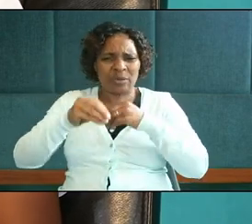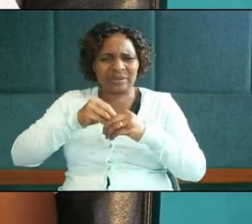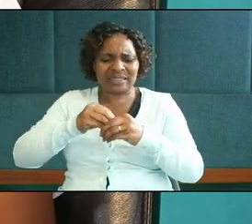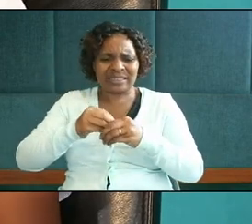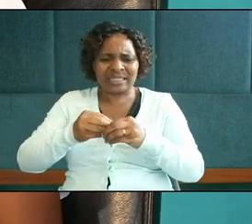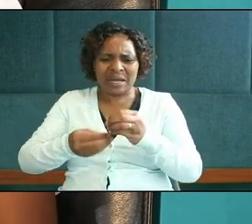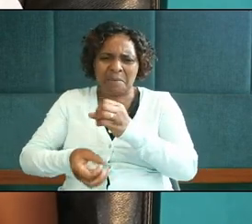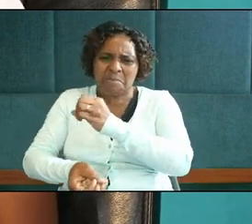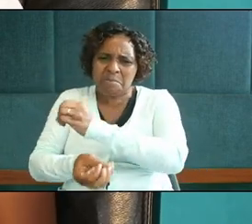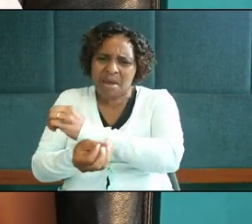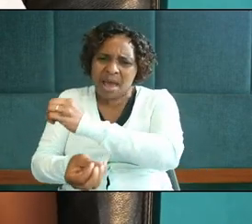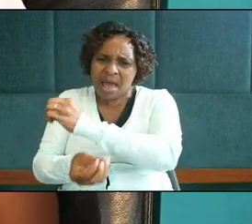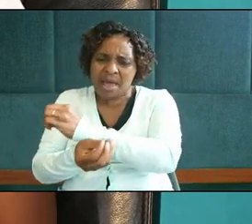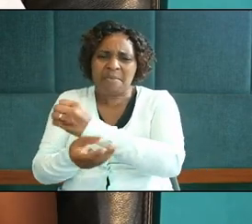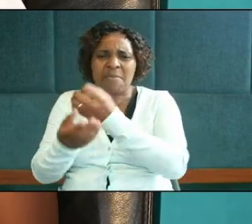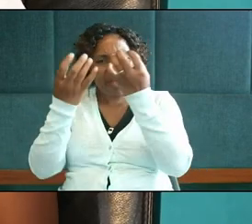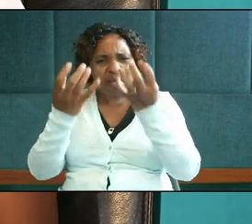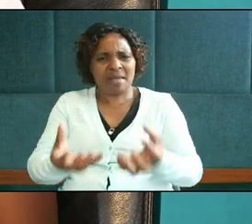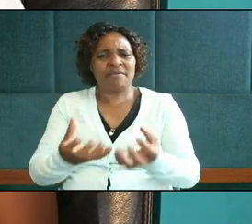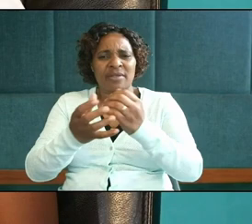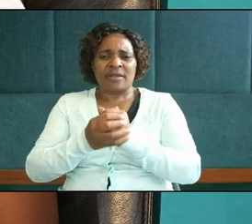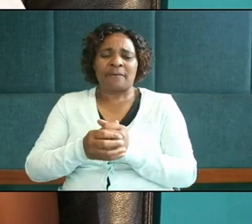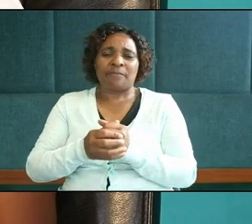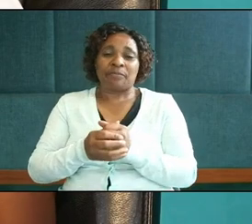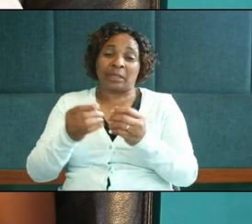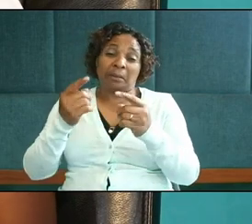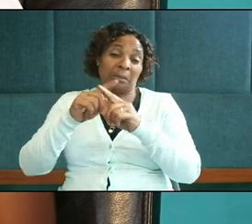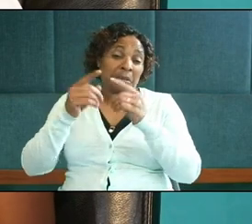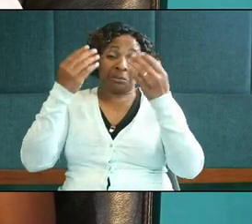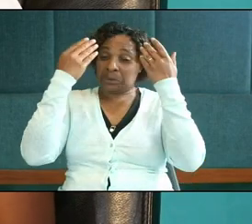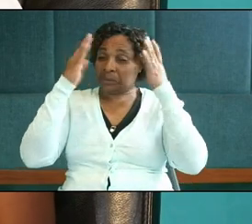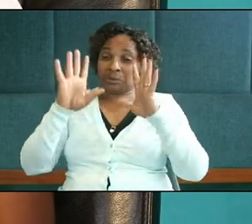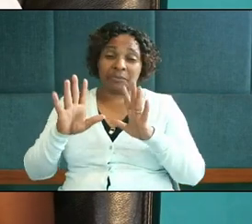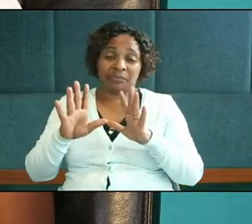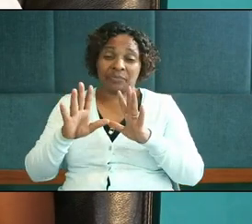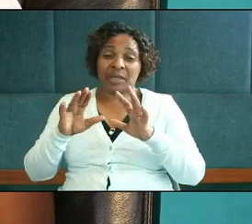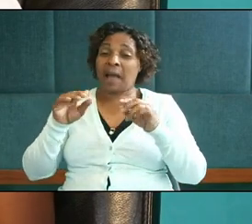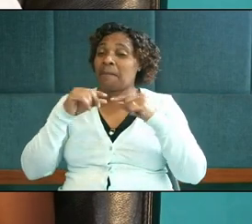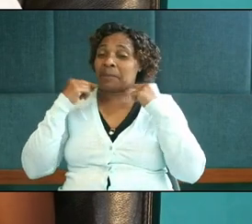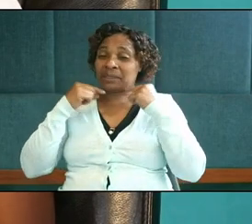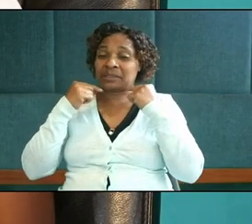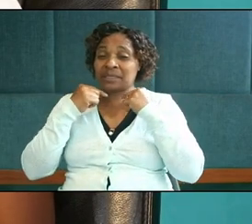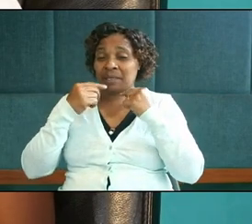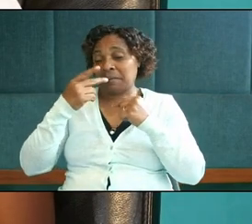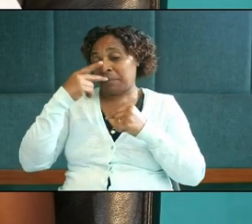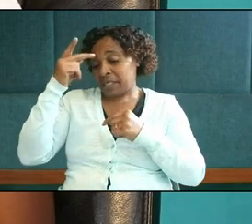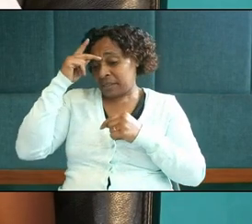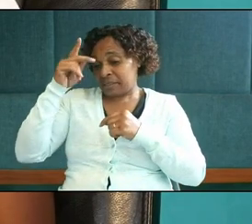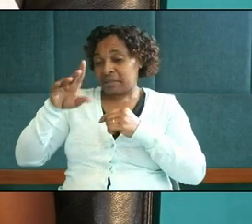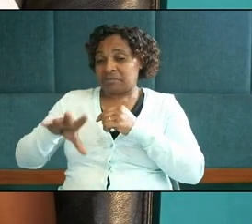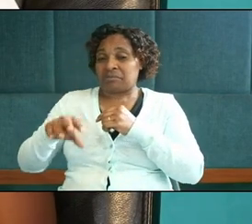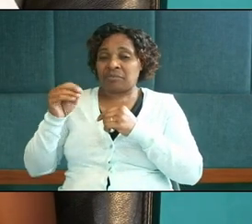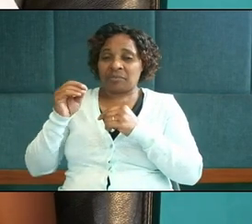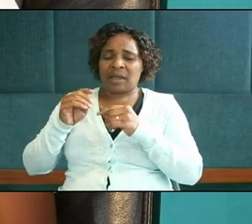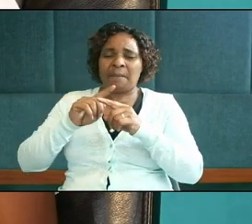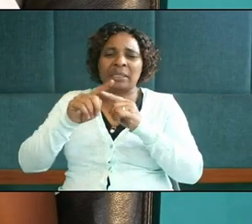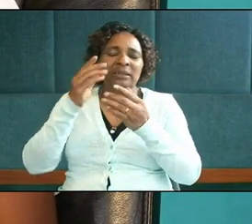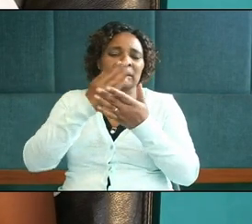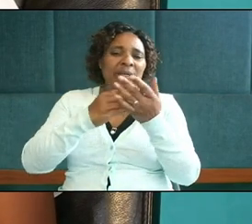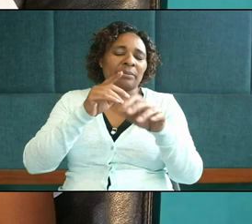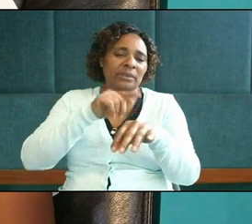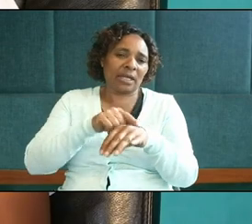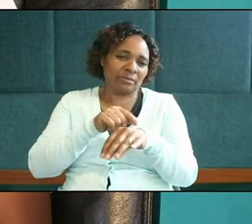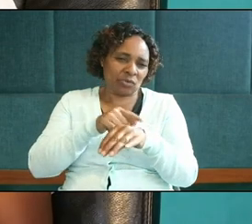bribes. Mm-hmm. I don't know. Perhaps it's not even our place to correct our parents, but mm-hmm. sometimes